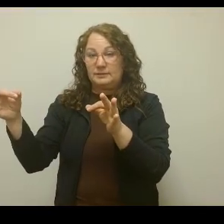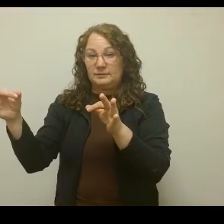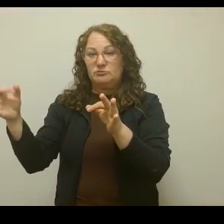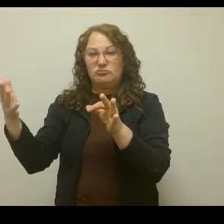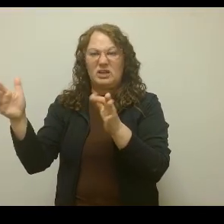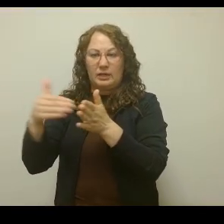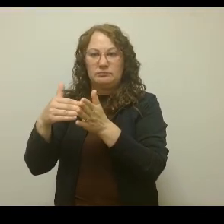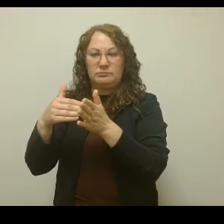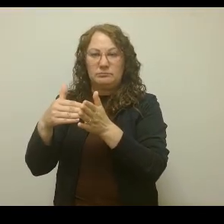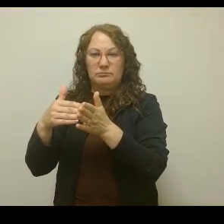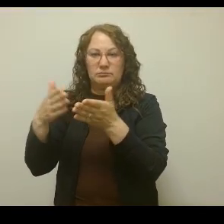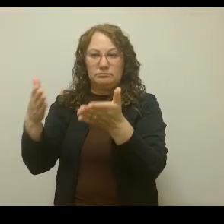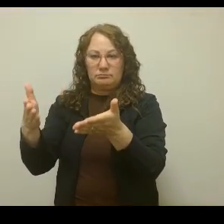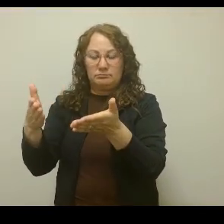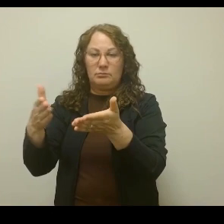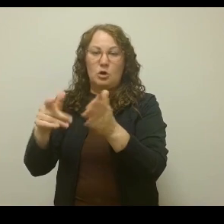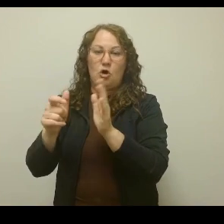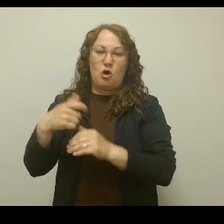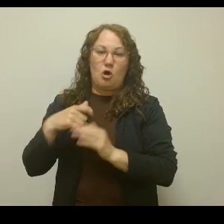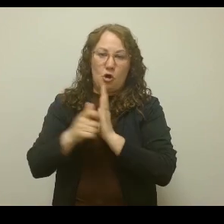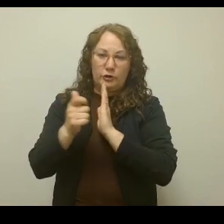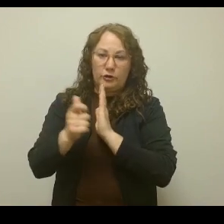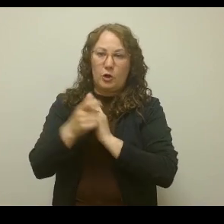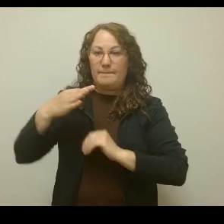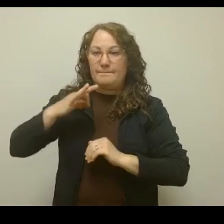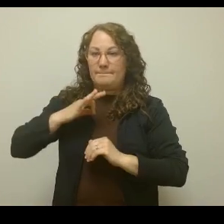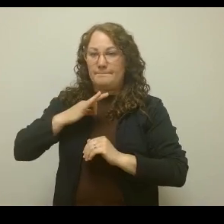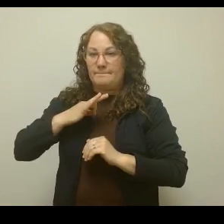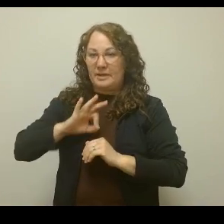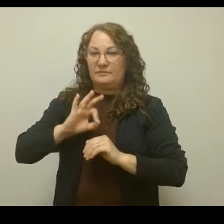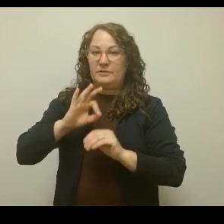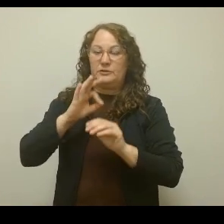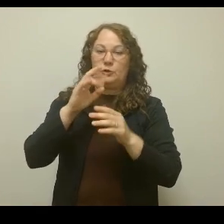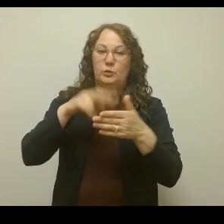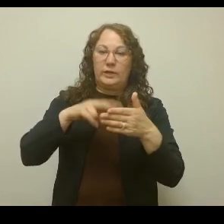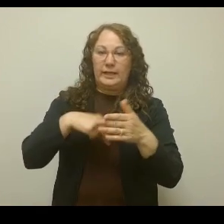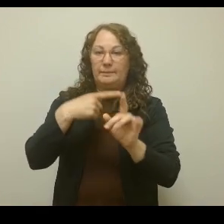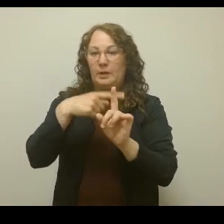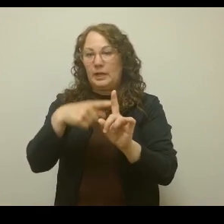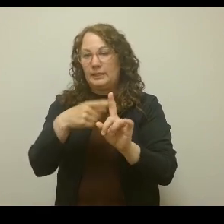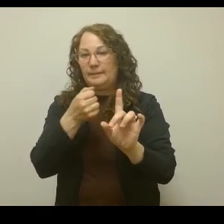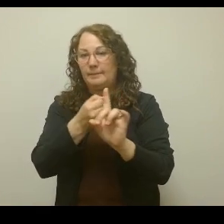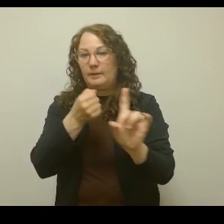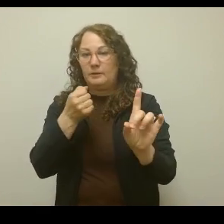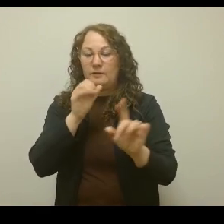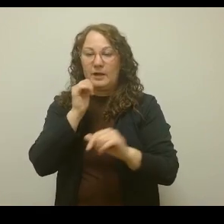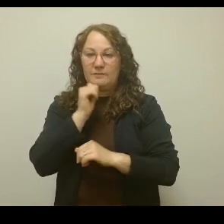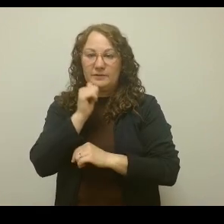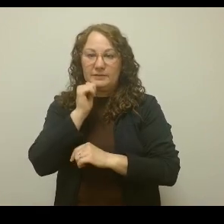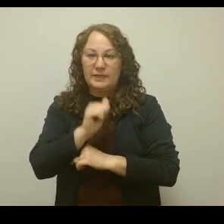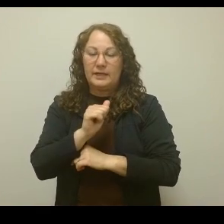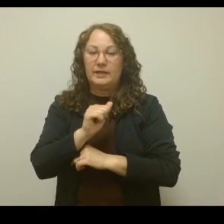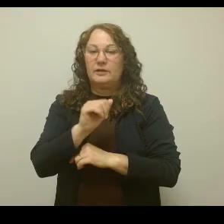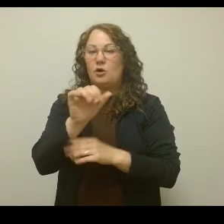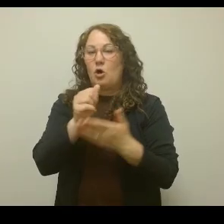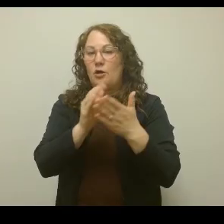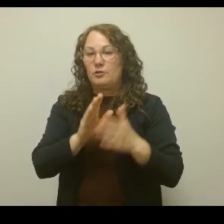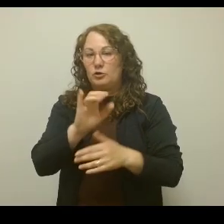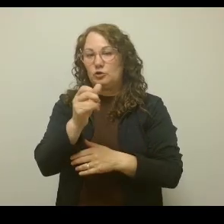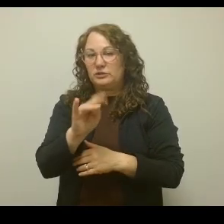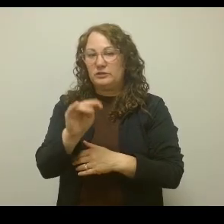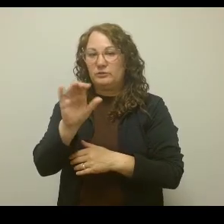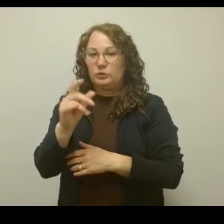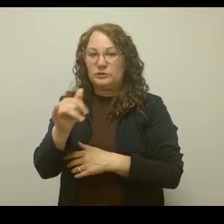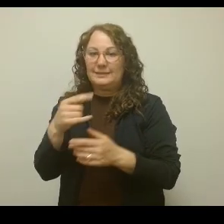again, in the article, Benefits of Reading, Positive Impacts for All Ages Every Day, author Joseph McCrosen discusses the ways that reading